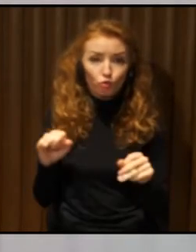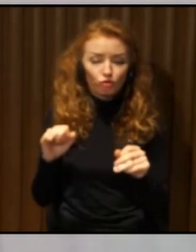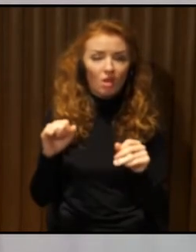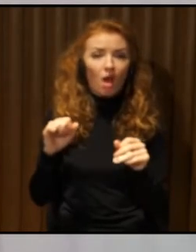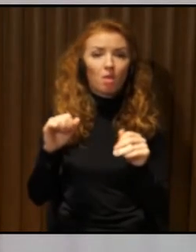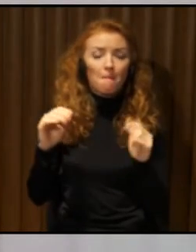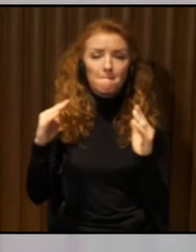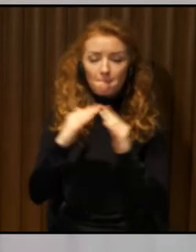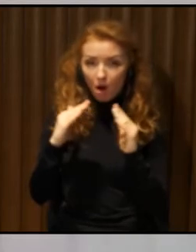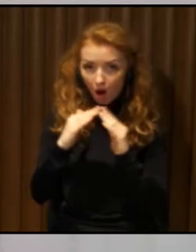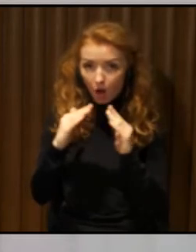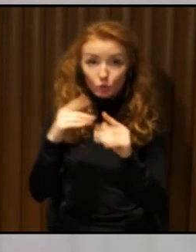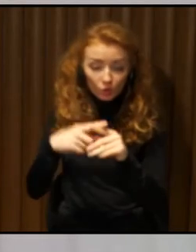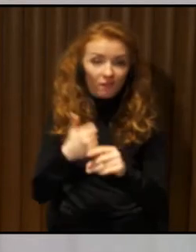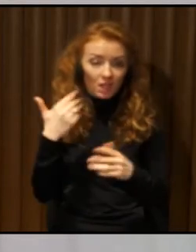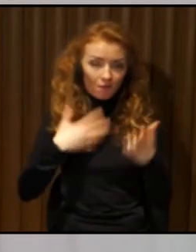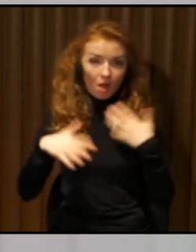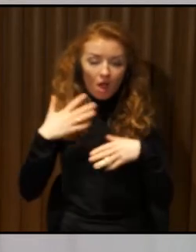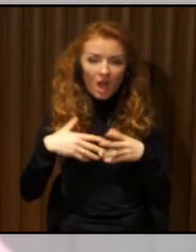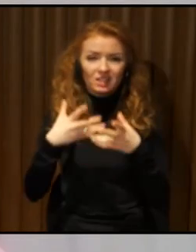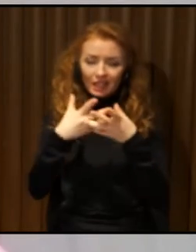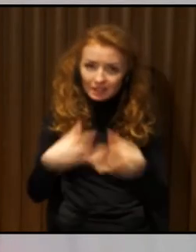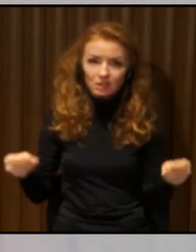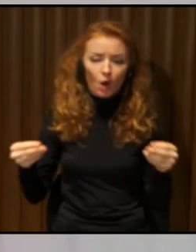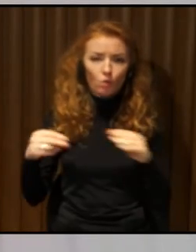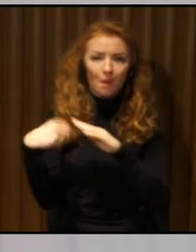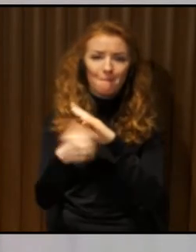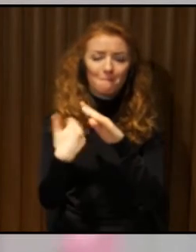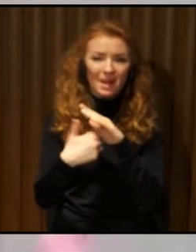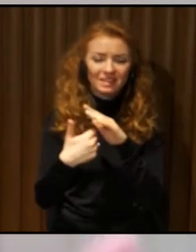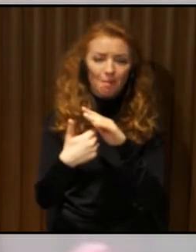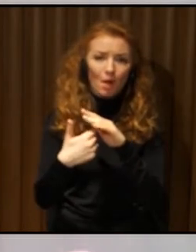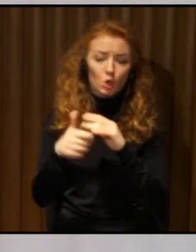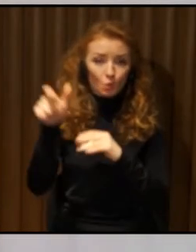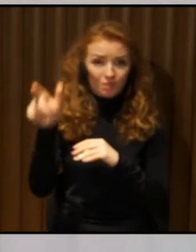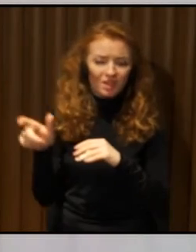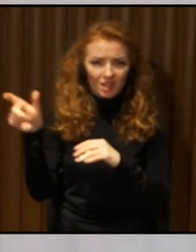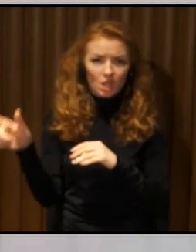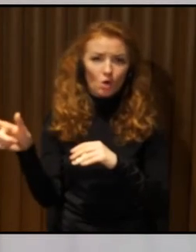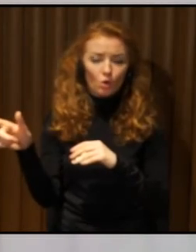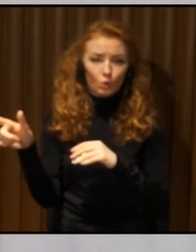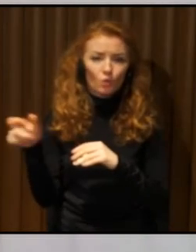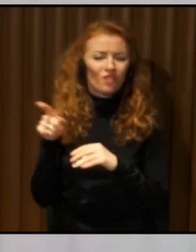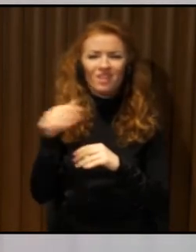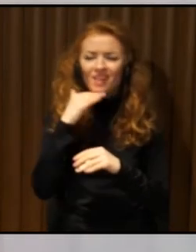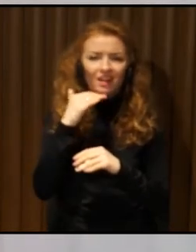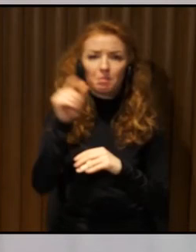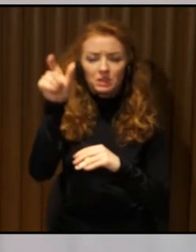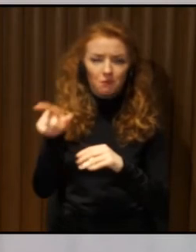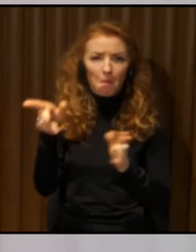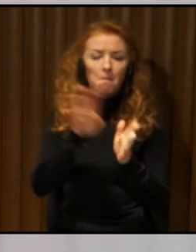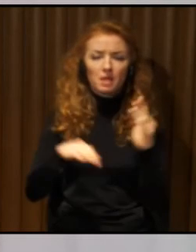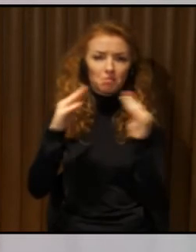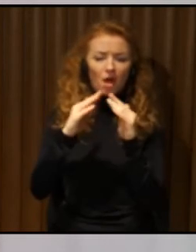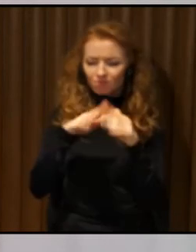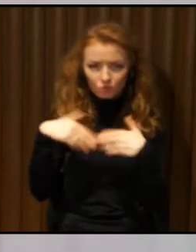those communities that have less services, yes, that are kind of not driving change, not driving a reduction in homelessness. So we've